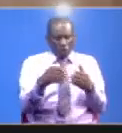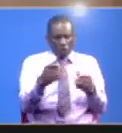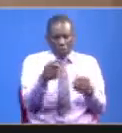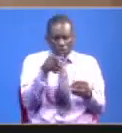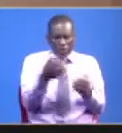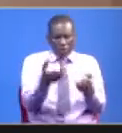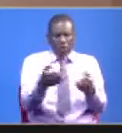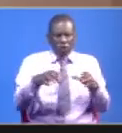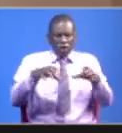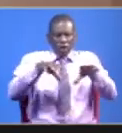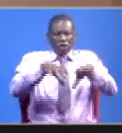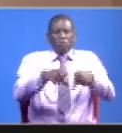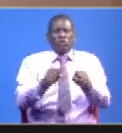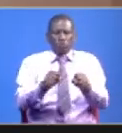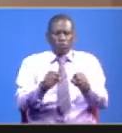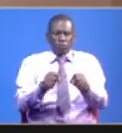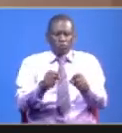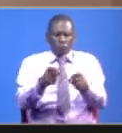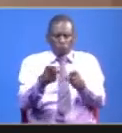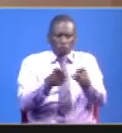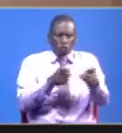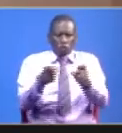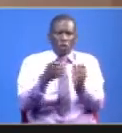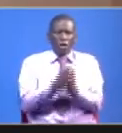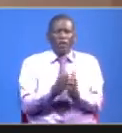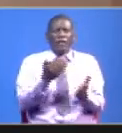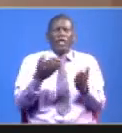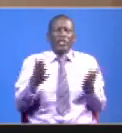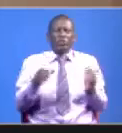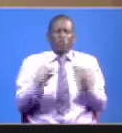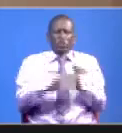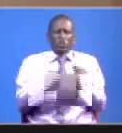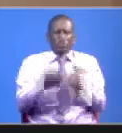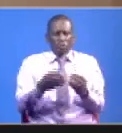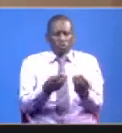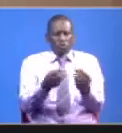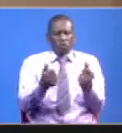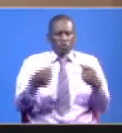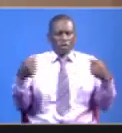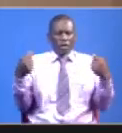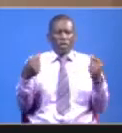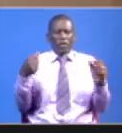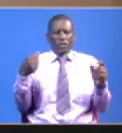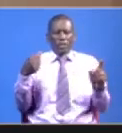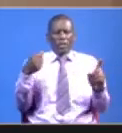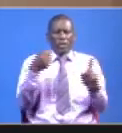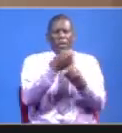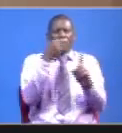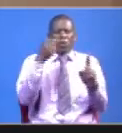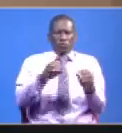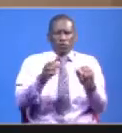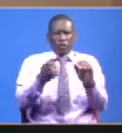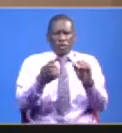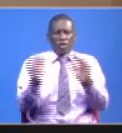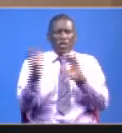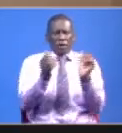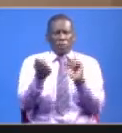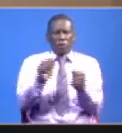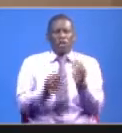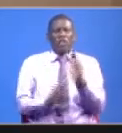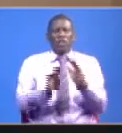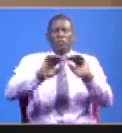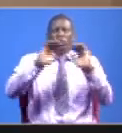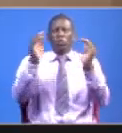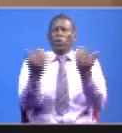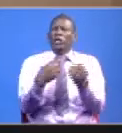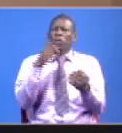for: adaptation, mitigation, you know, things that will help them withstand the impacts of climate change. But the developed world,